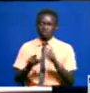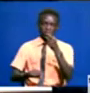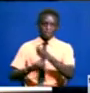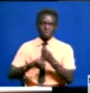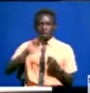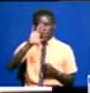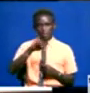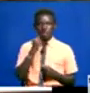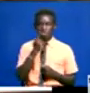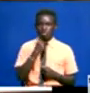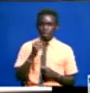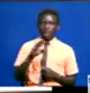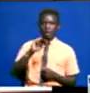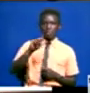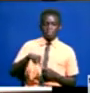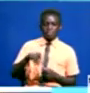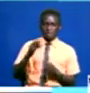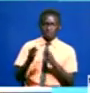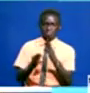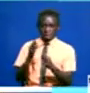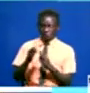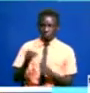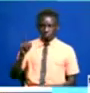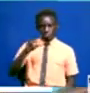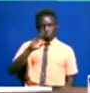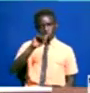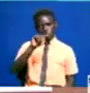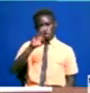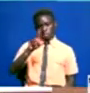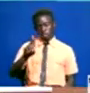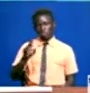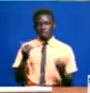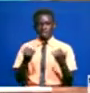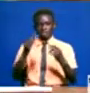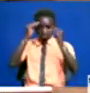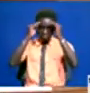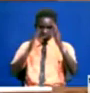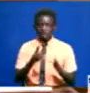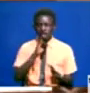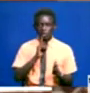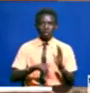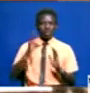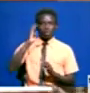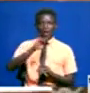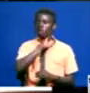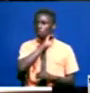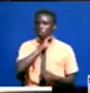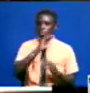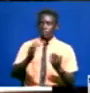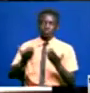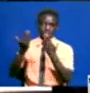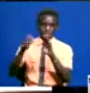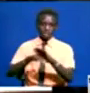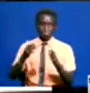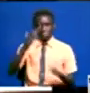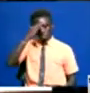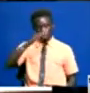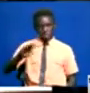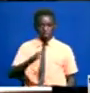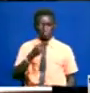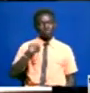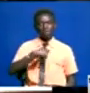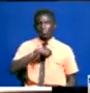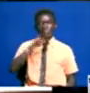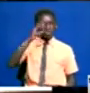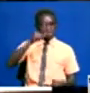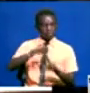Mashariki Babu Owino, wanafunzi hao sasa wanasema watawasilisha malalamishi yao bungeni. We will fight in parliament to ensure